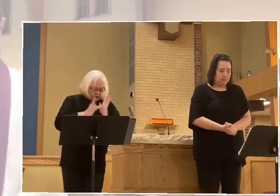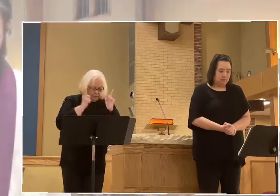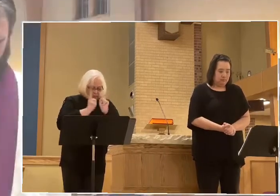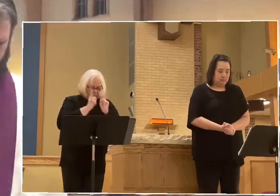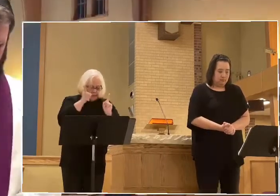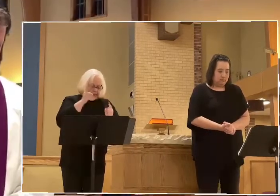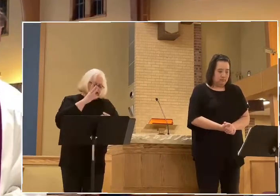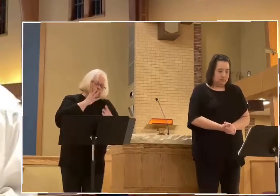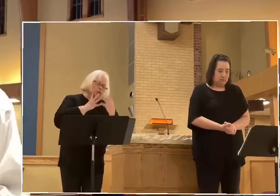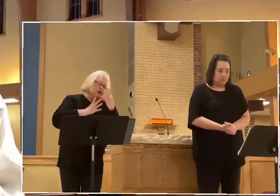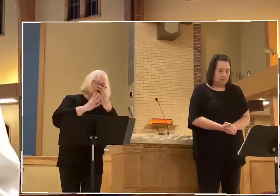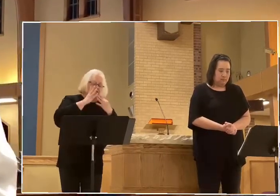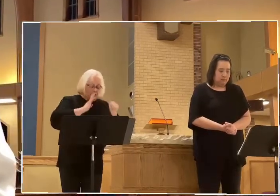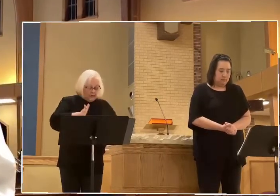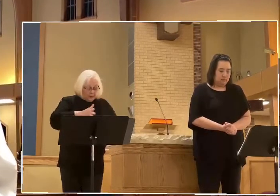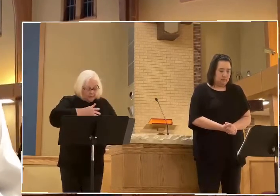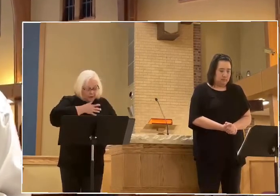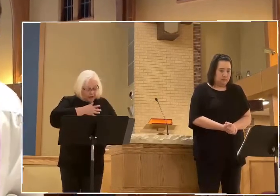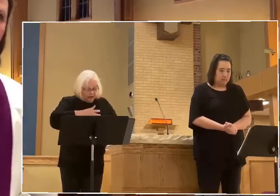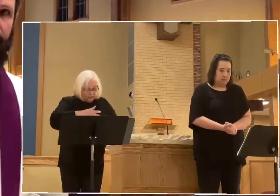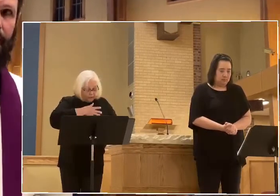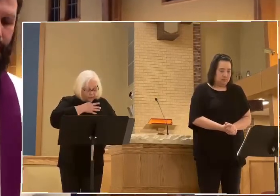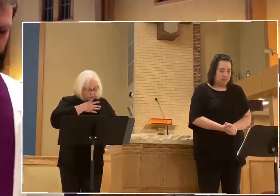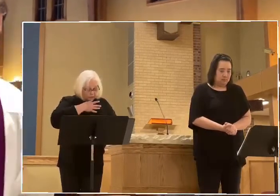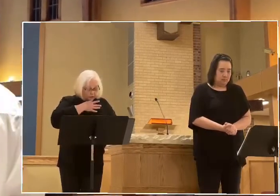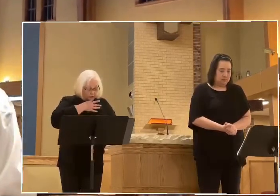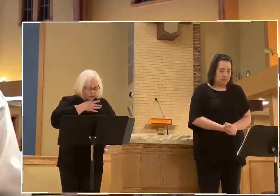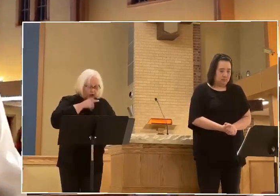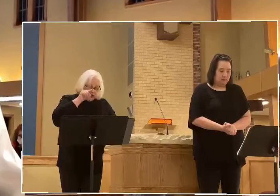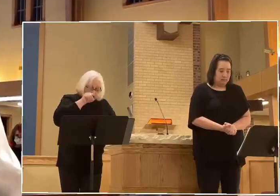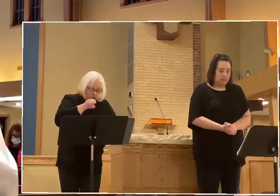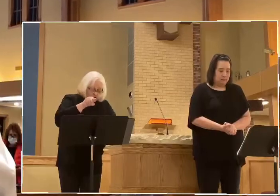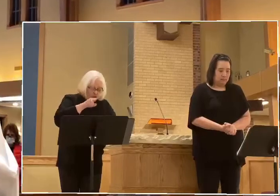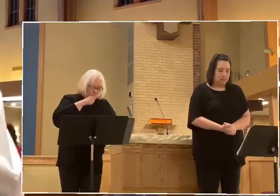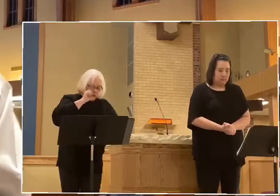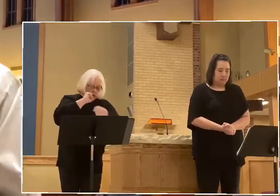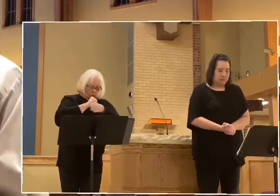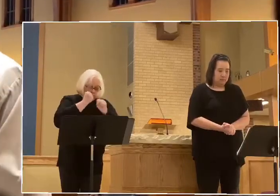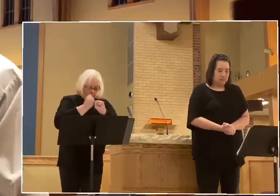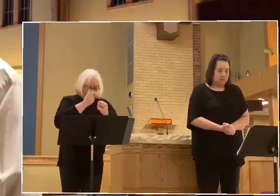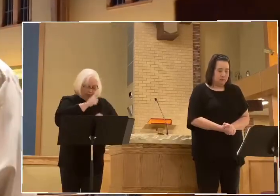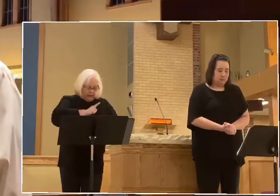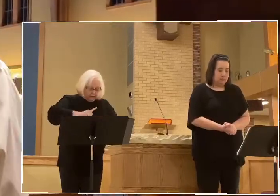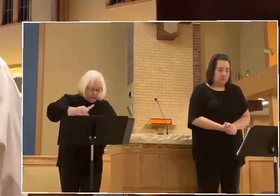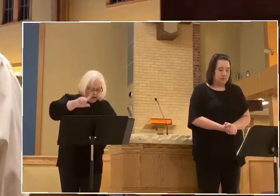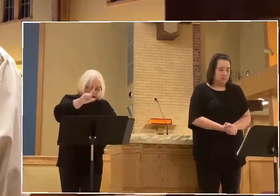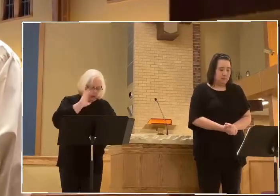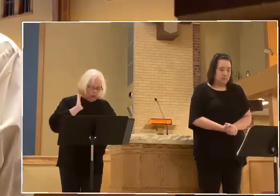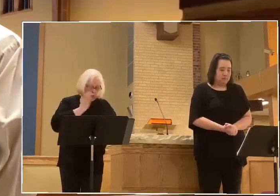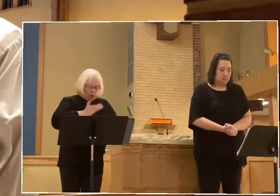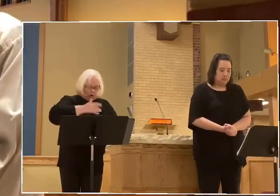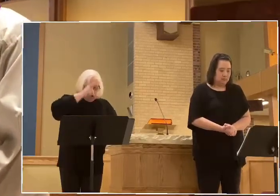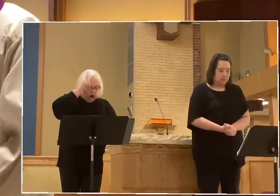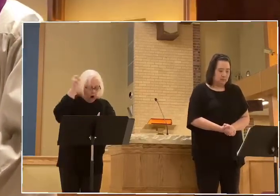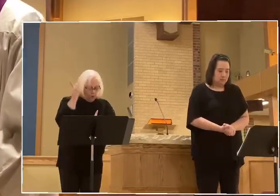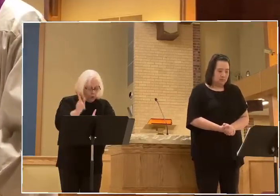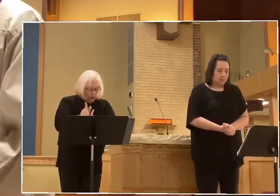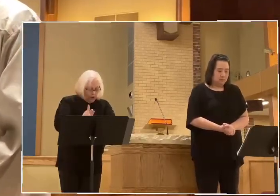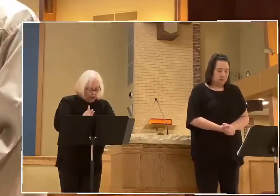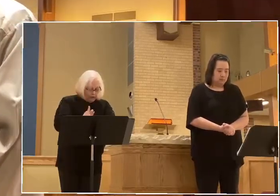Jesus met his grieving mother, she who made the Lord